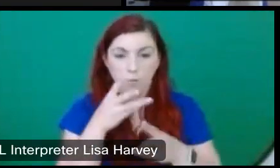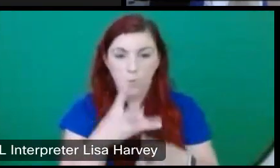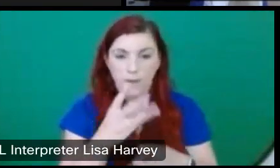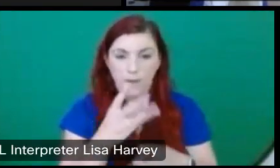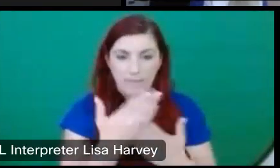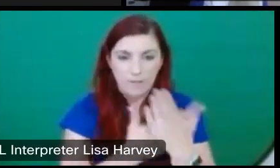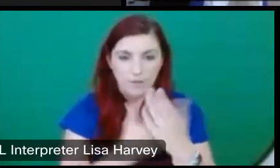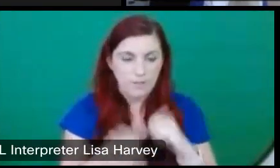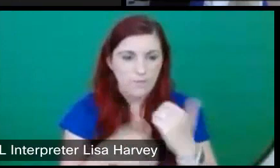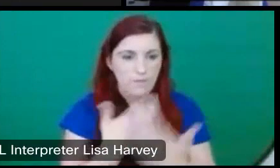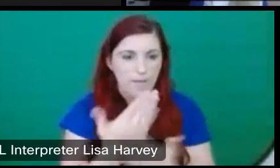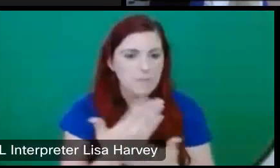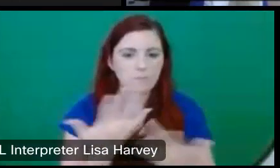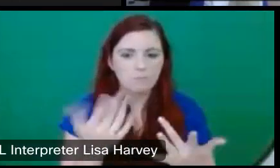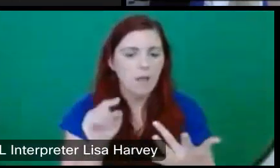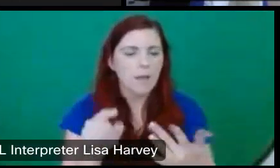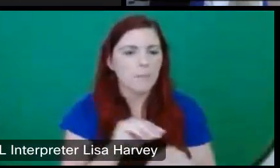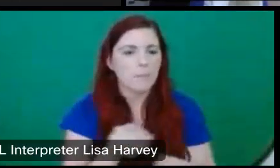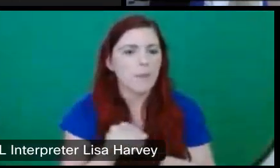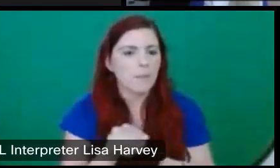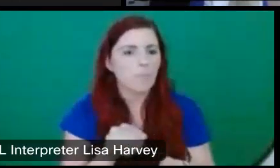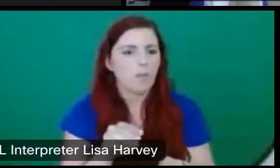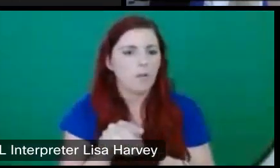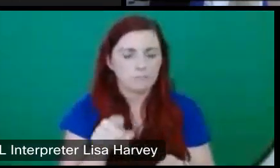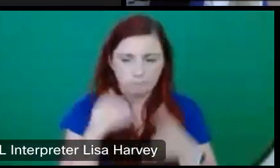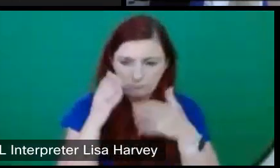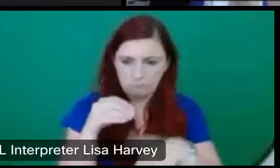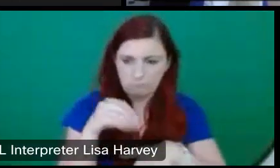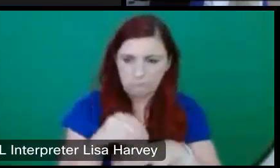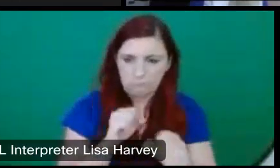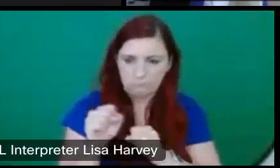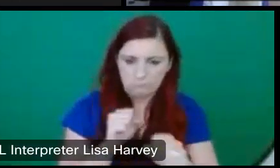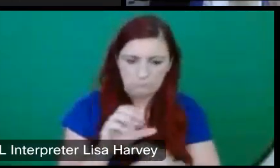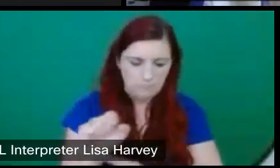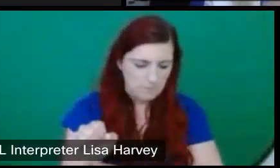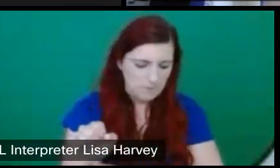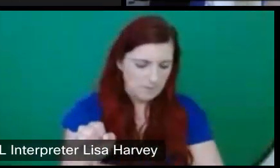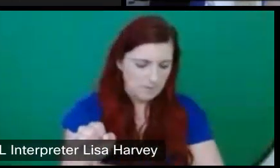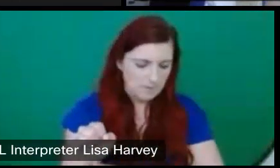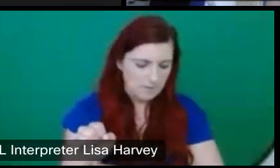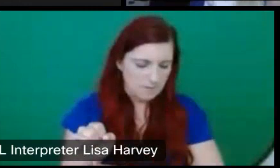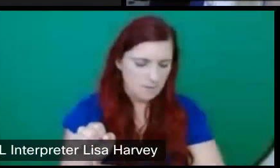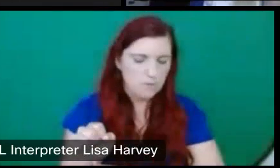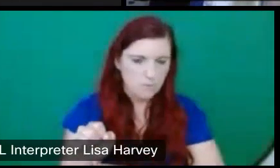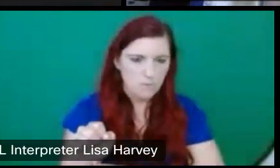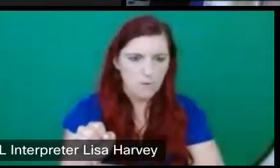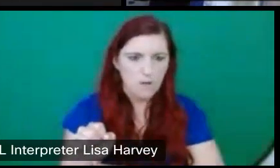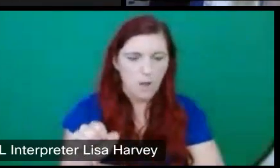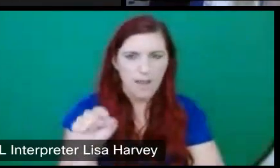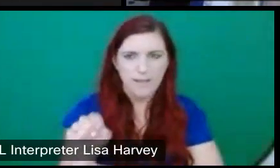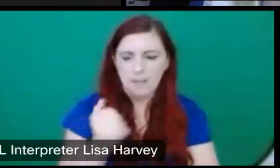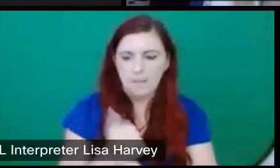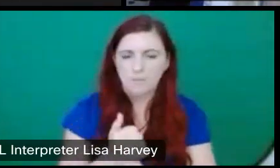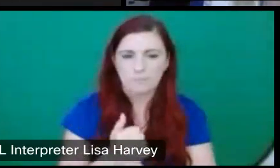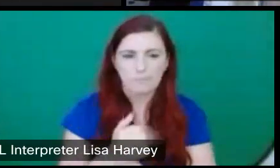is that people have honed in on the cervical check and the screening stuff. The bill is about a lot more